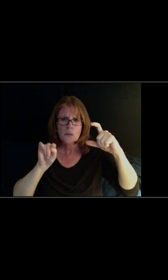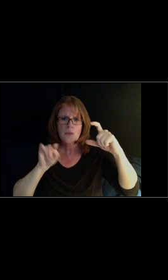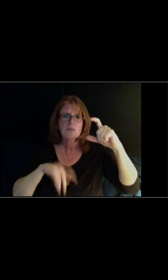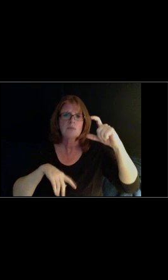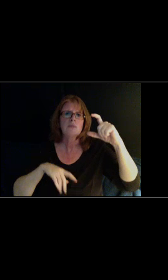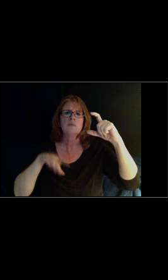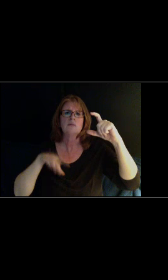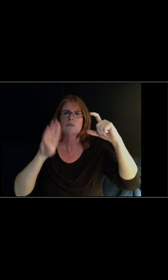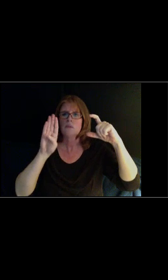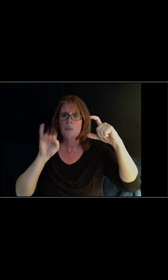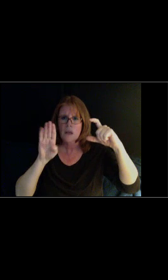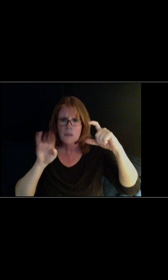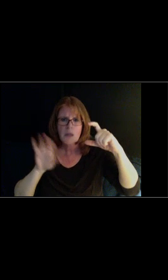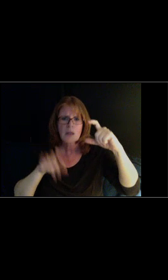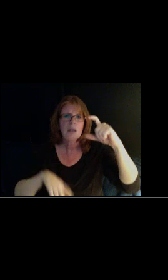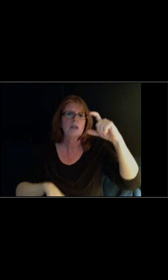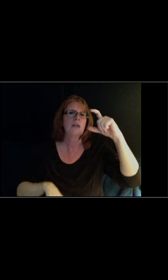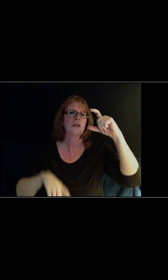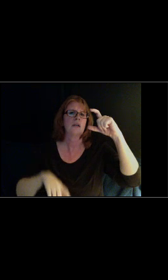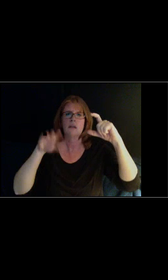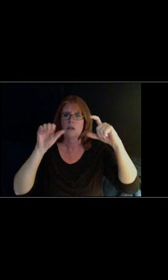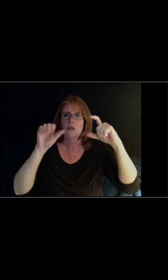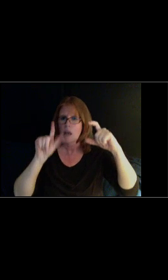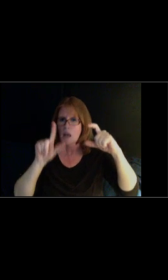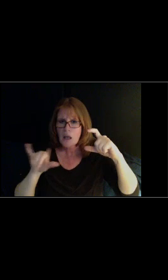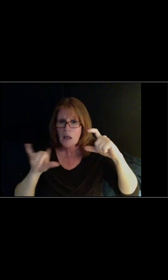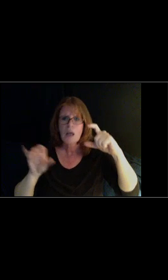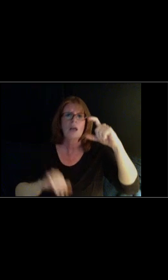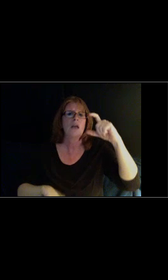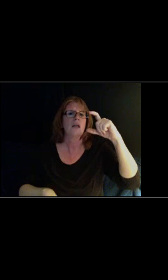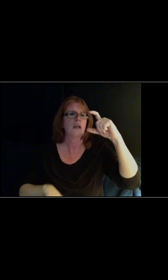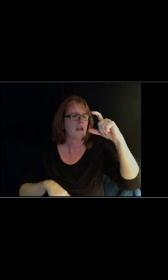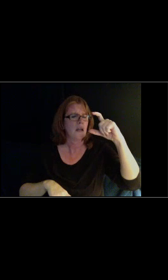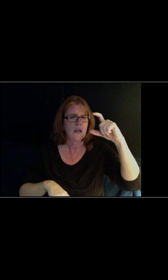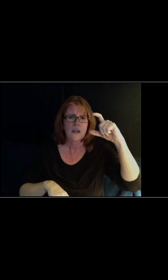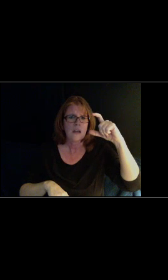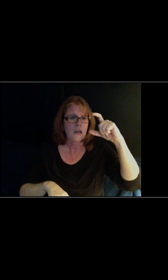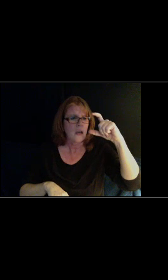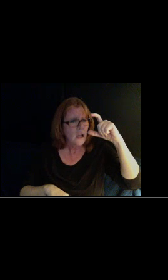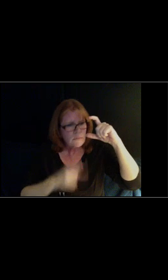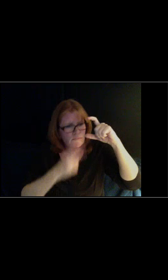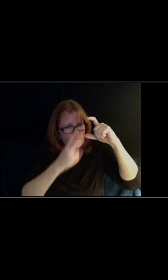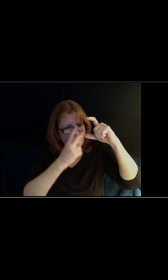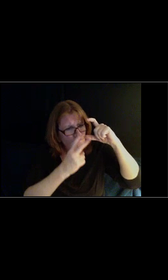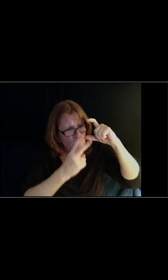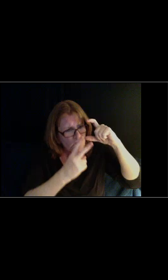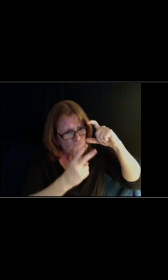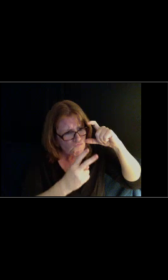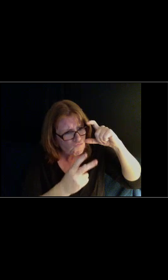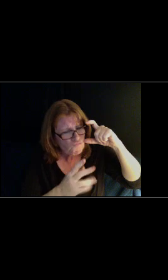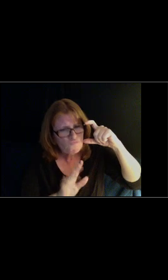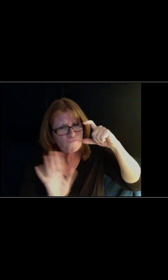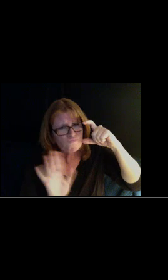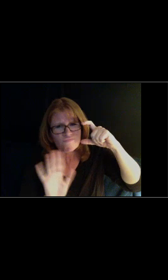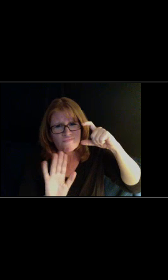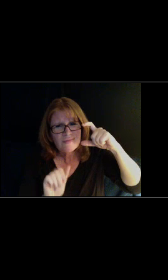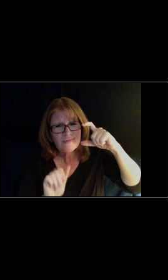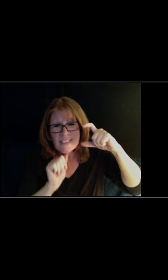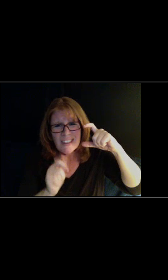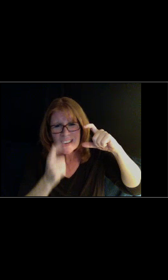So again, these multiple lenses, the conduit lens, the by lens, the ally, all